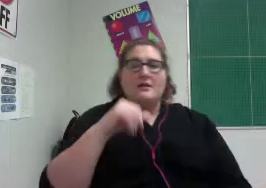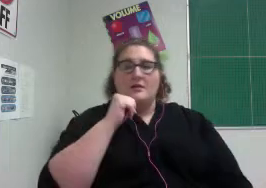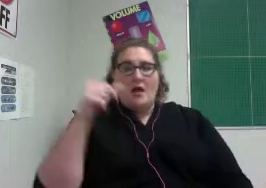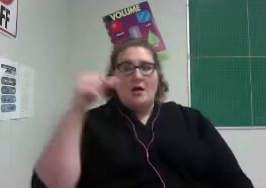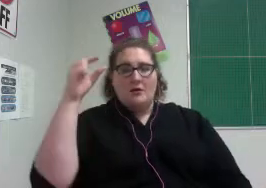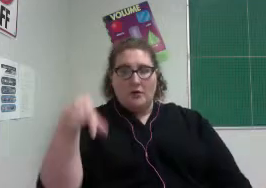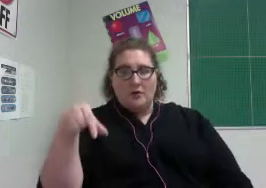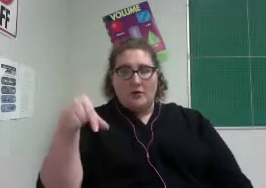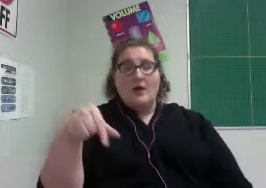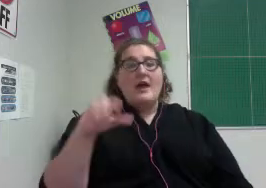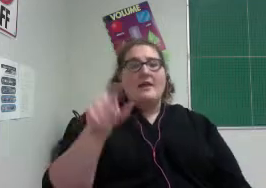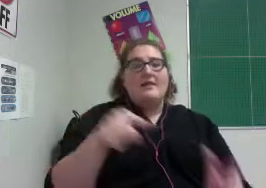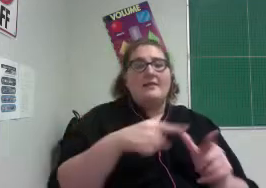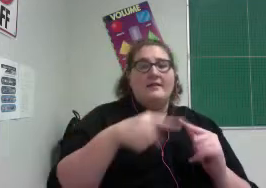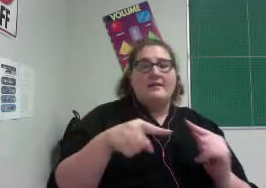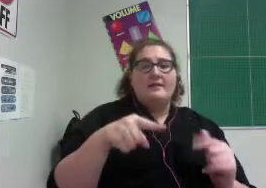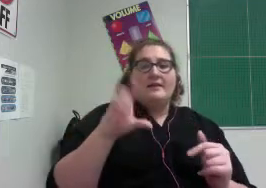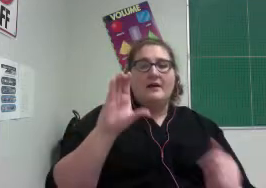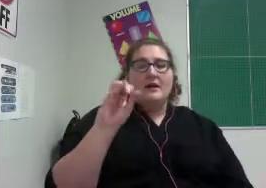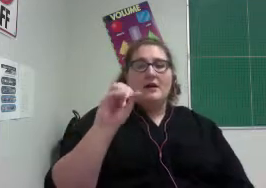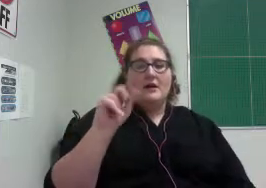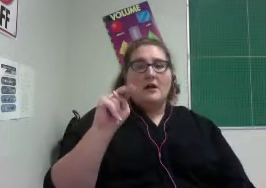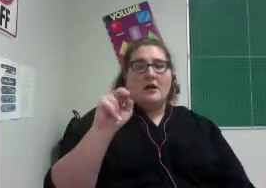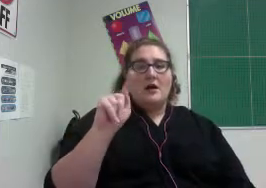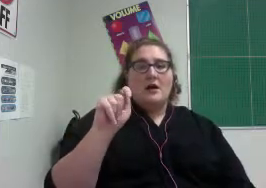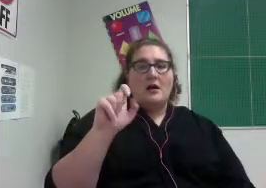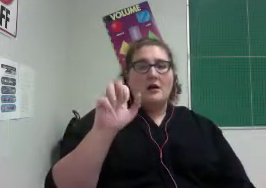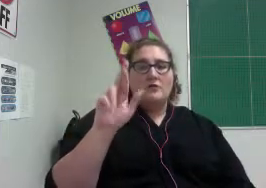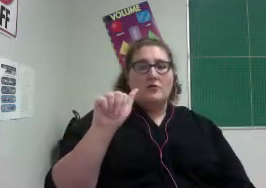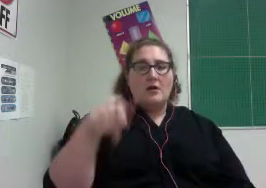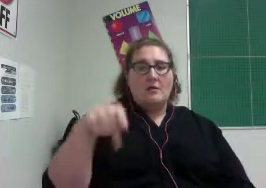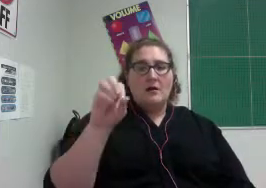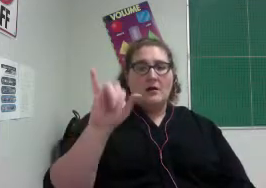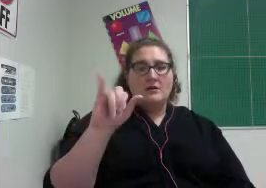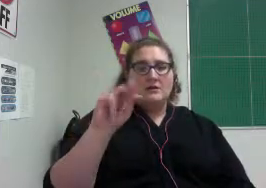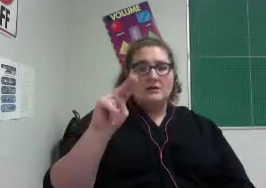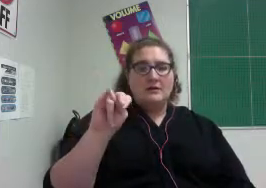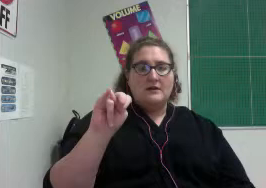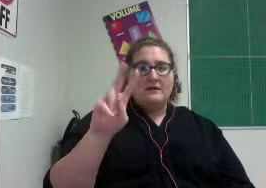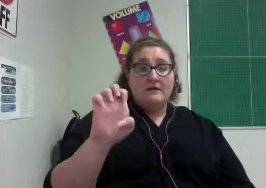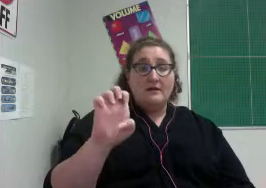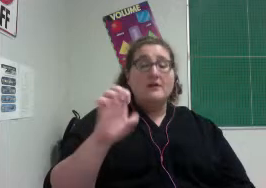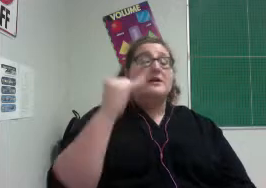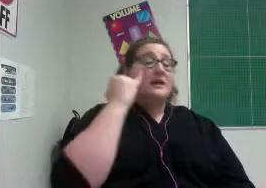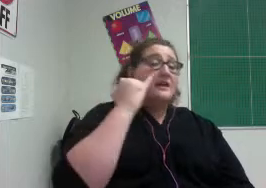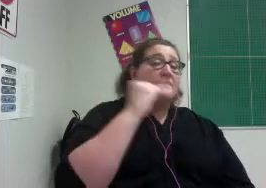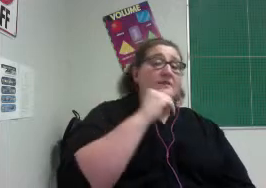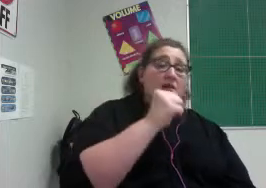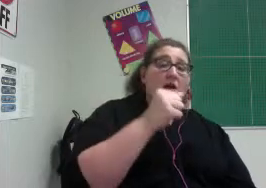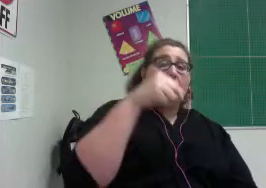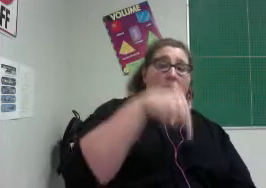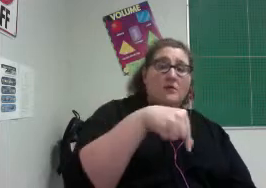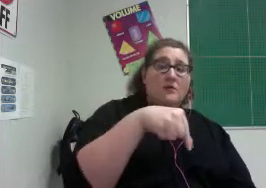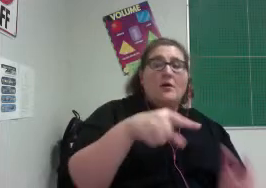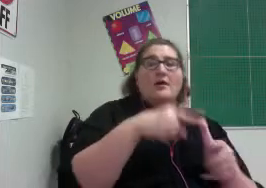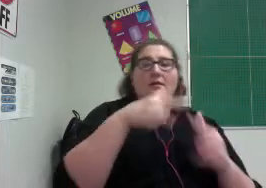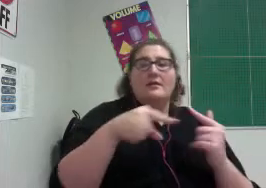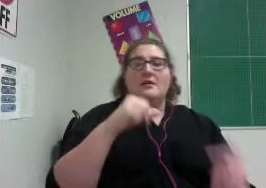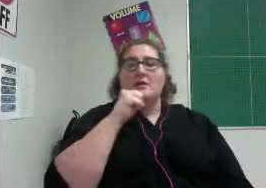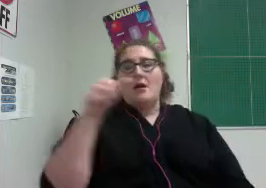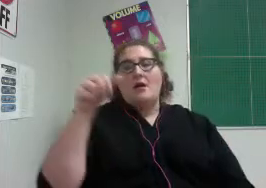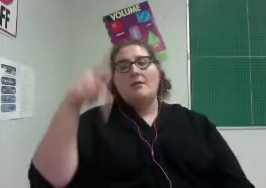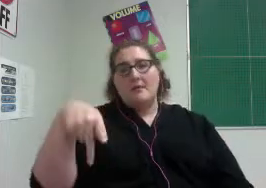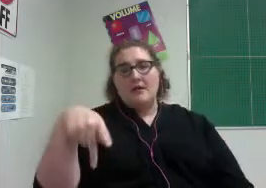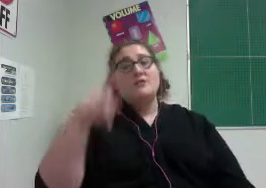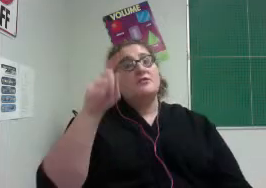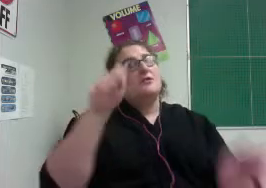Q. And then the contrapositive, which says if not Q, then not P. Now guys, on these, you're going to want to write